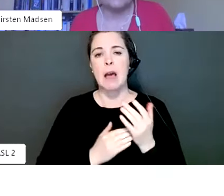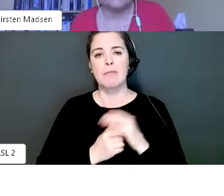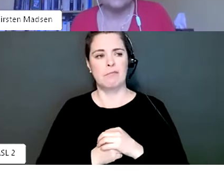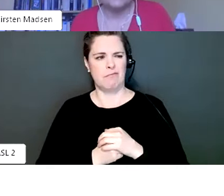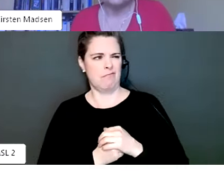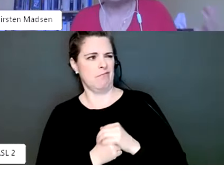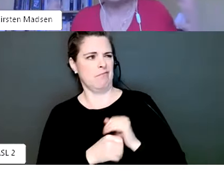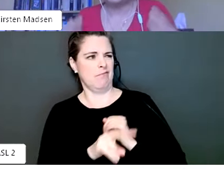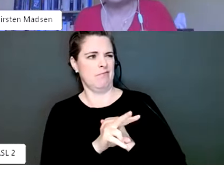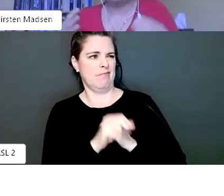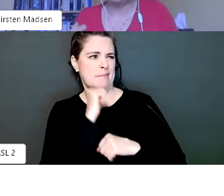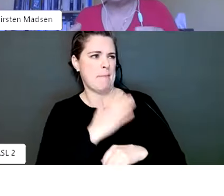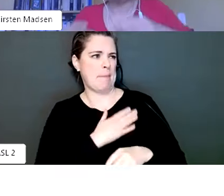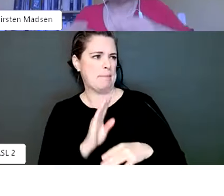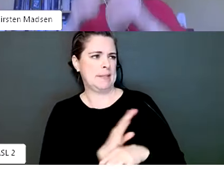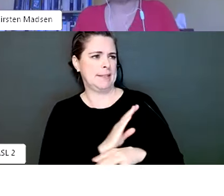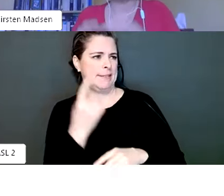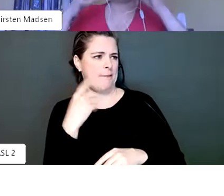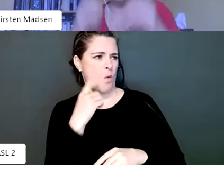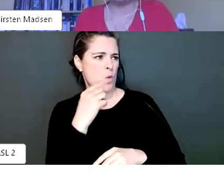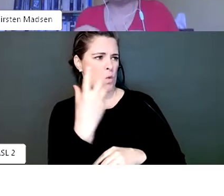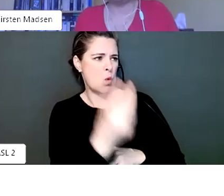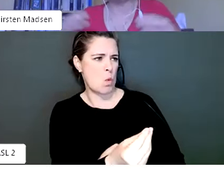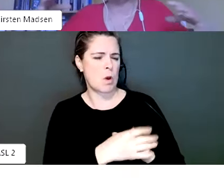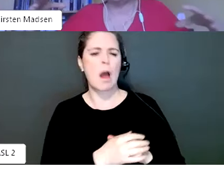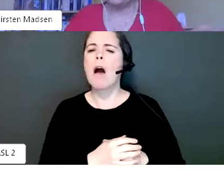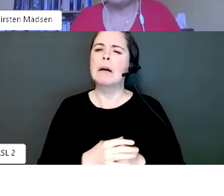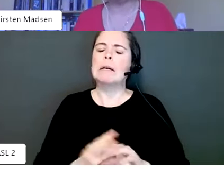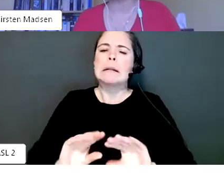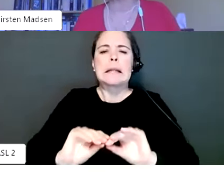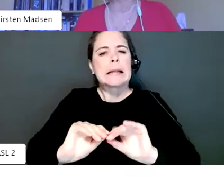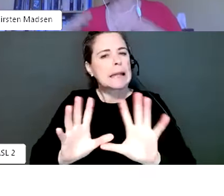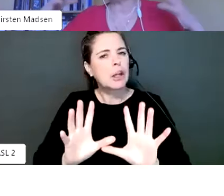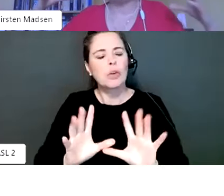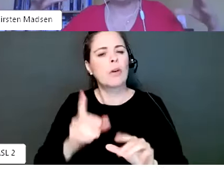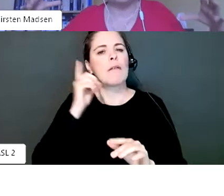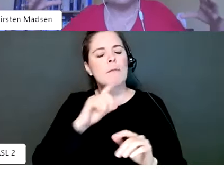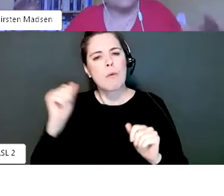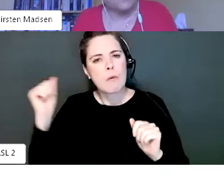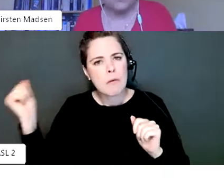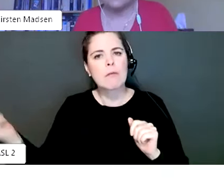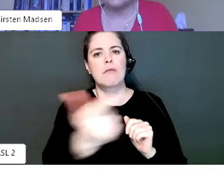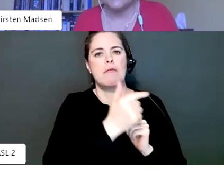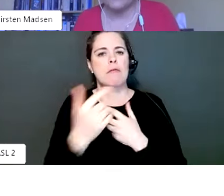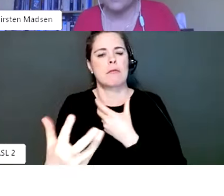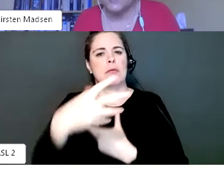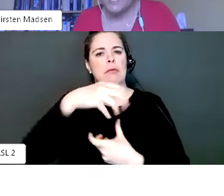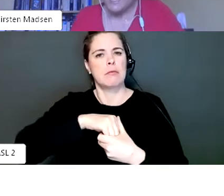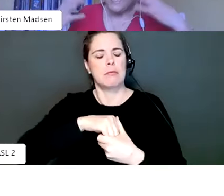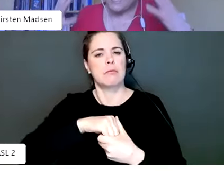go? So the idea that everybody, it's very clear that it's about building community and living well